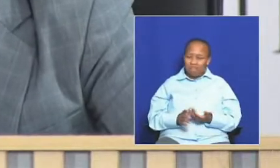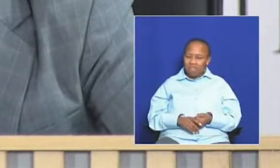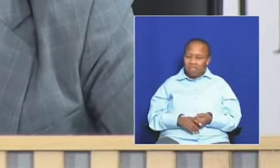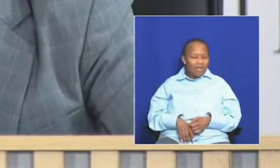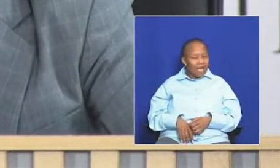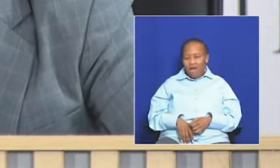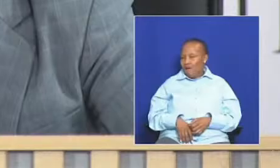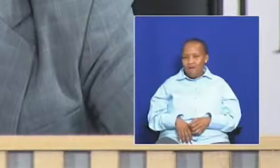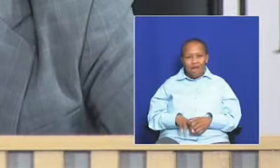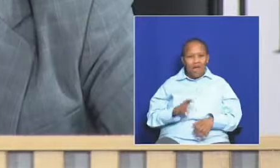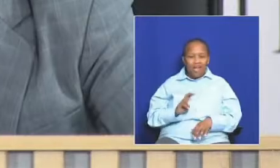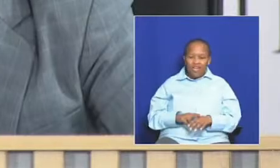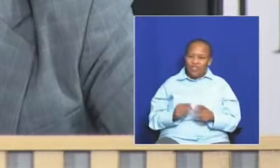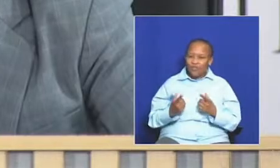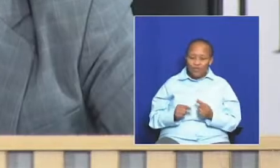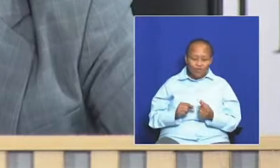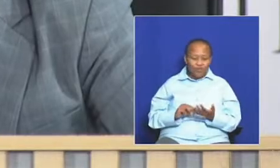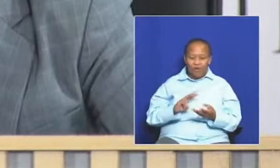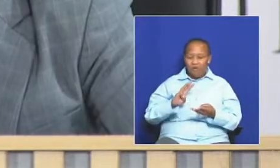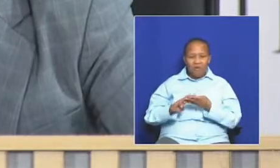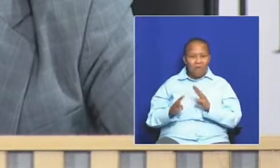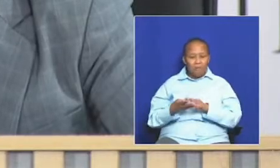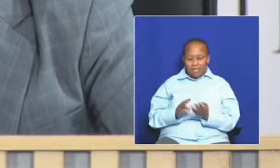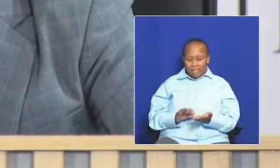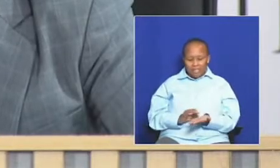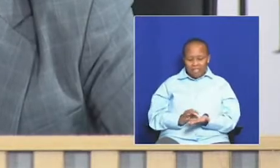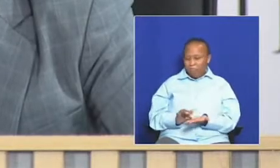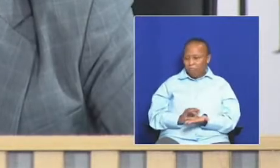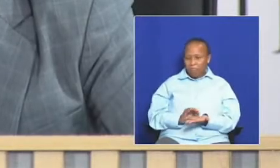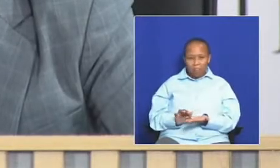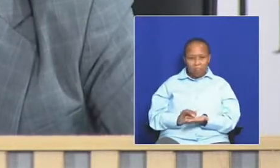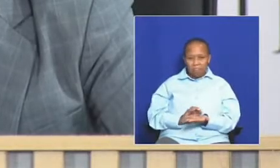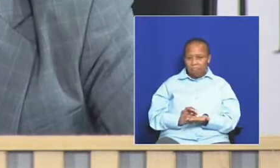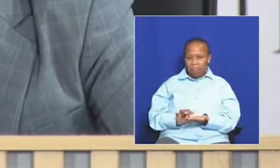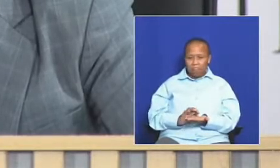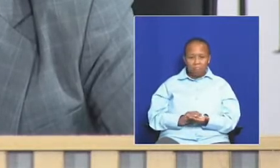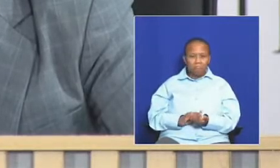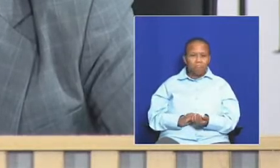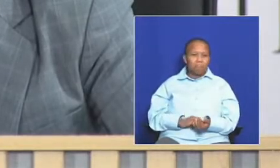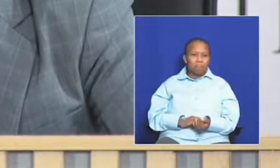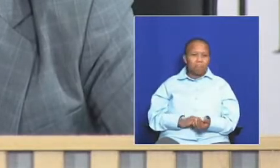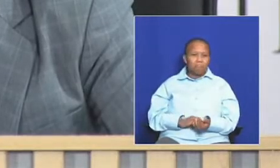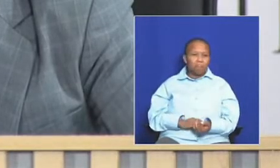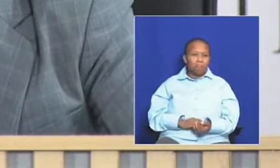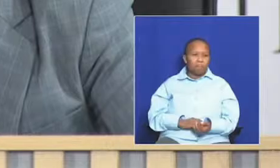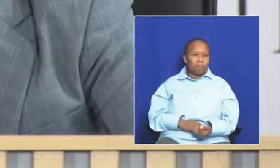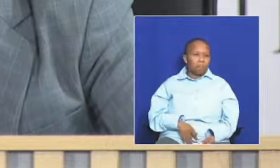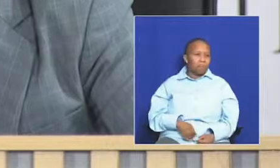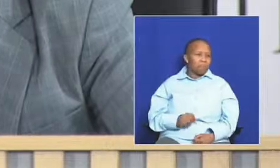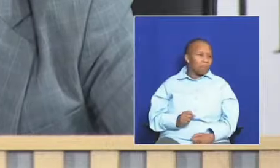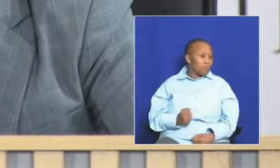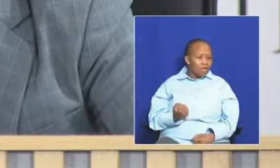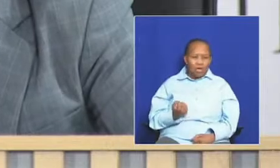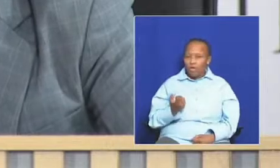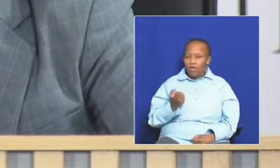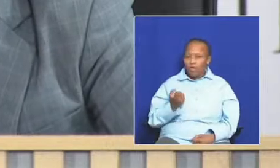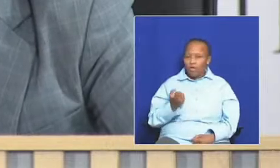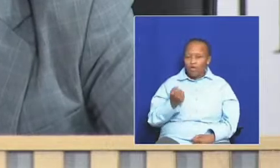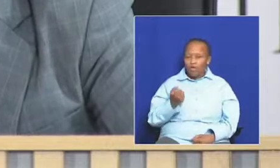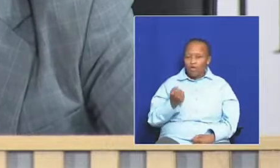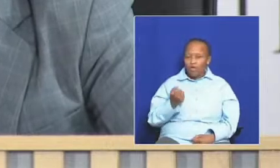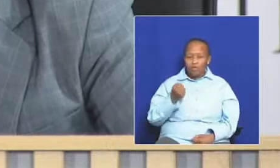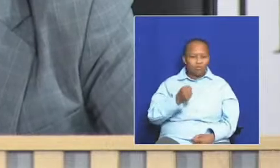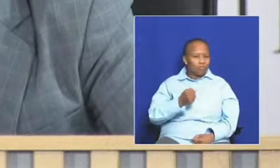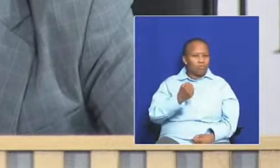I have now. Please, can we pack it for now? Just... Okay, single, double, triple digit, where are we at? I don't